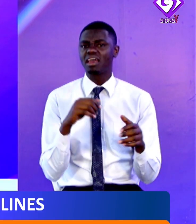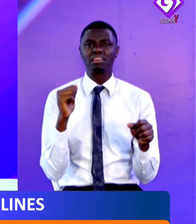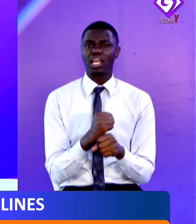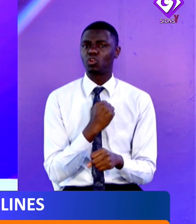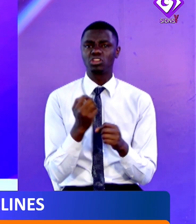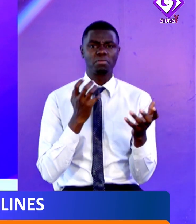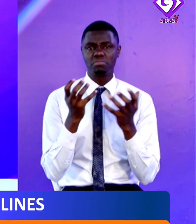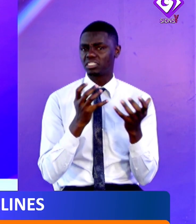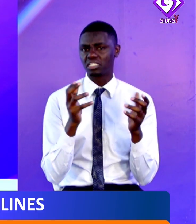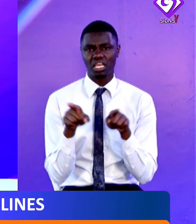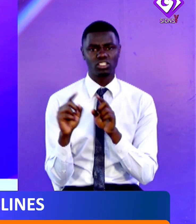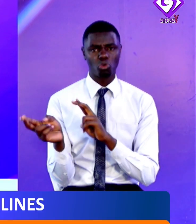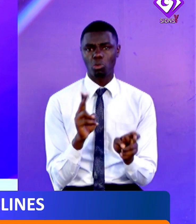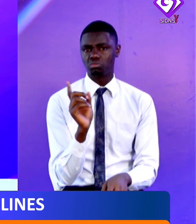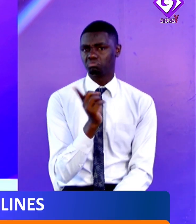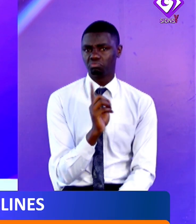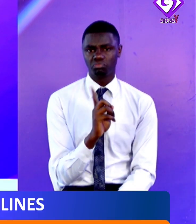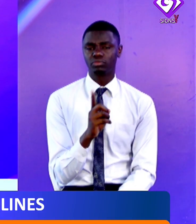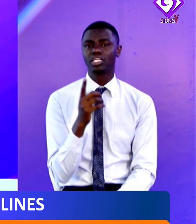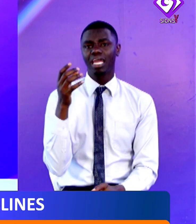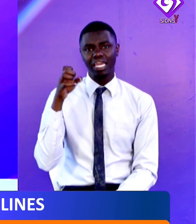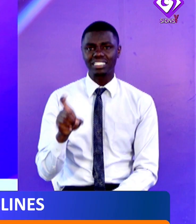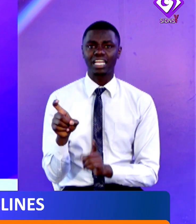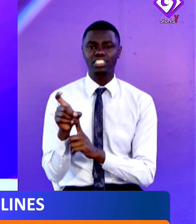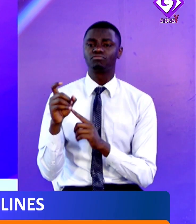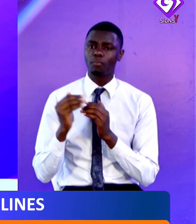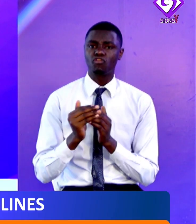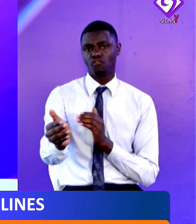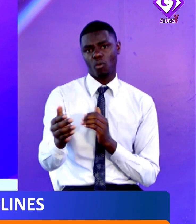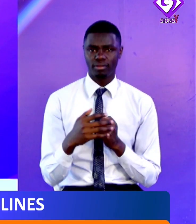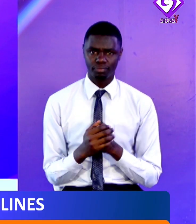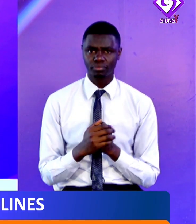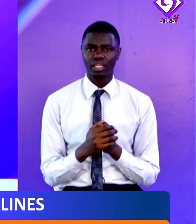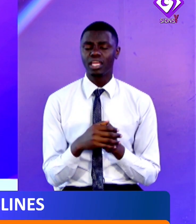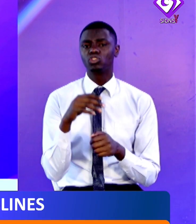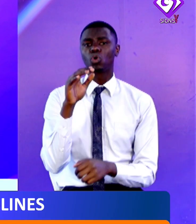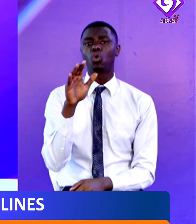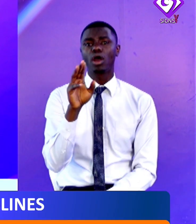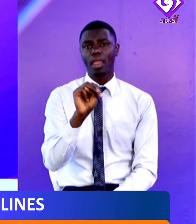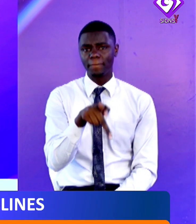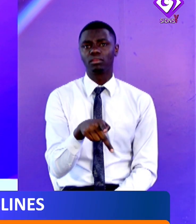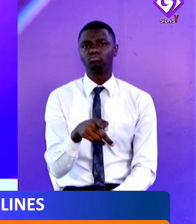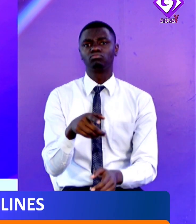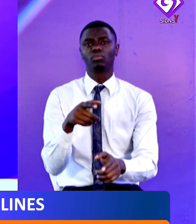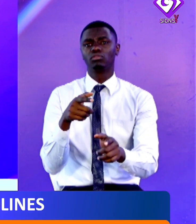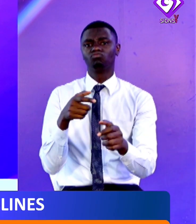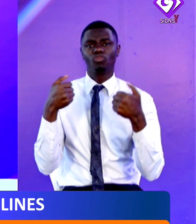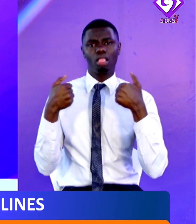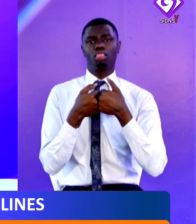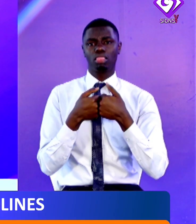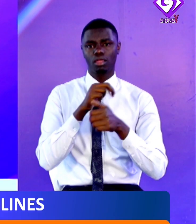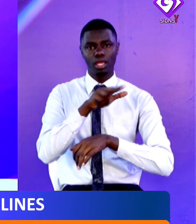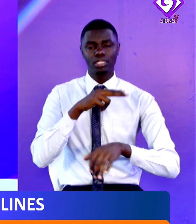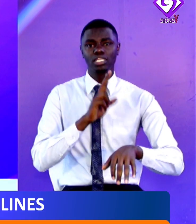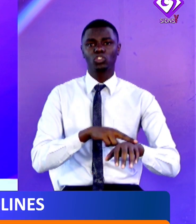be business as usual with the executive going forward. The legislators fought back even as National Assembly Speaker